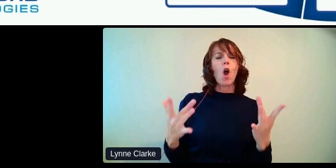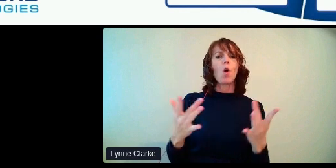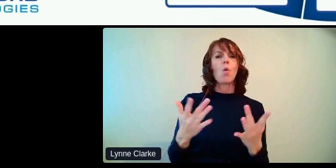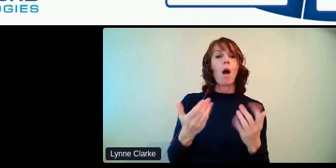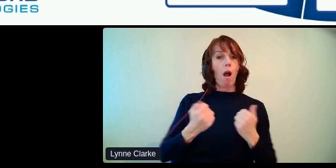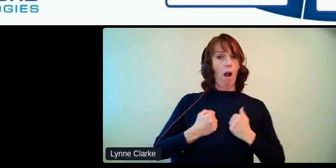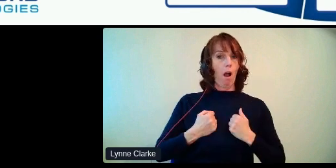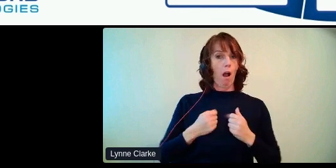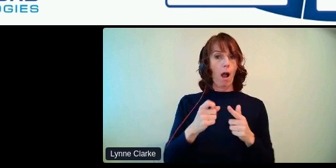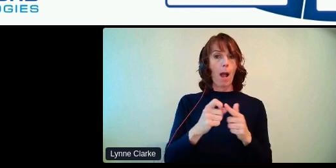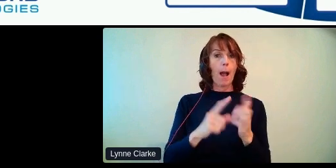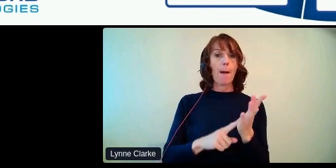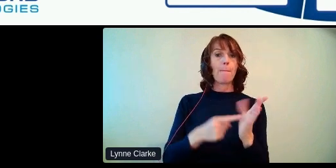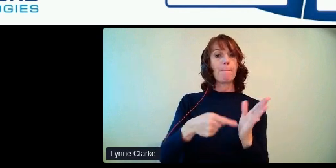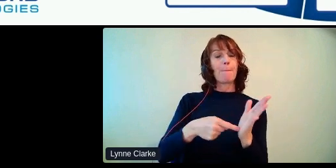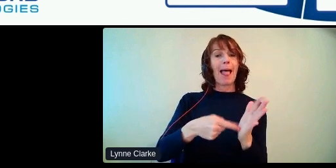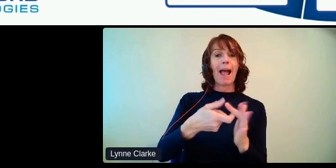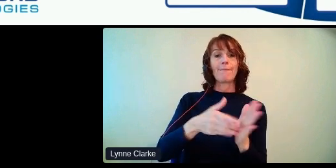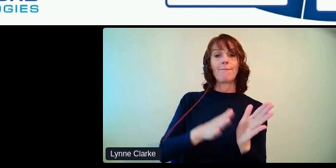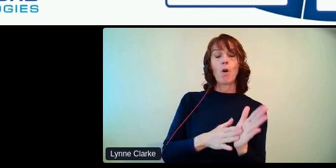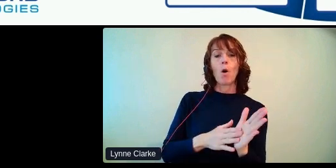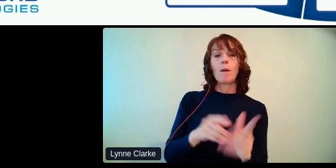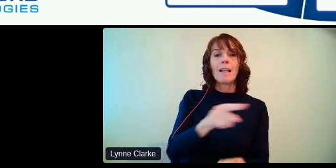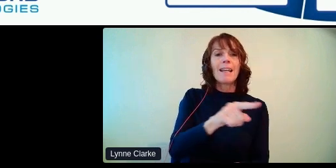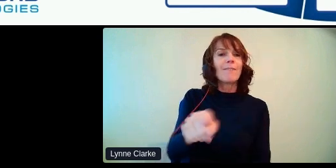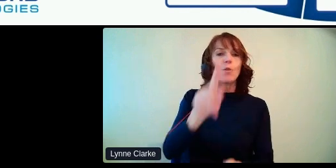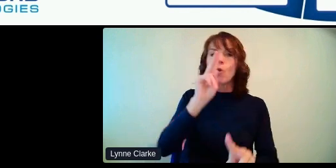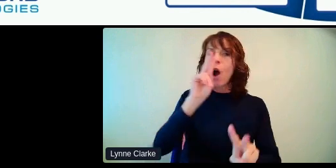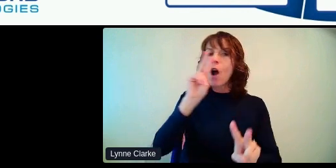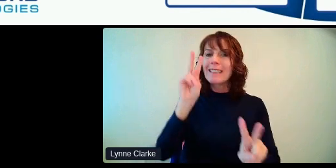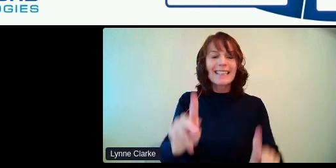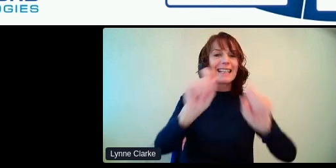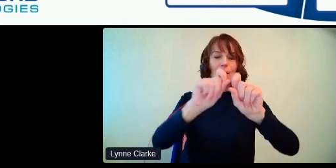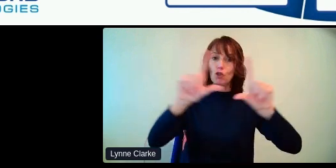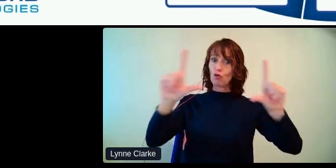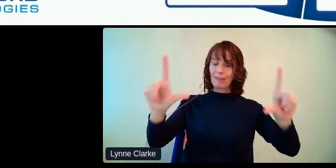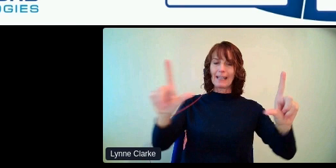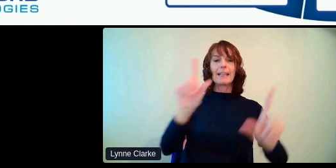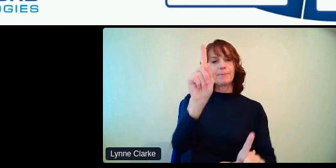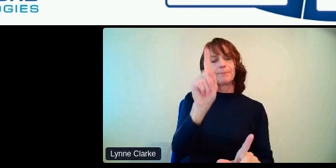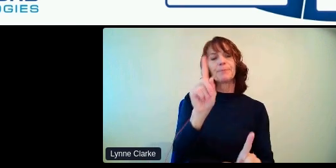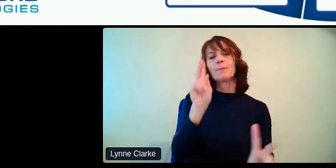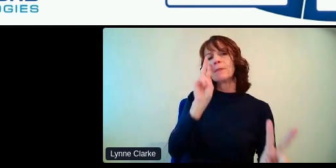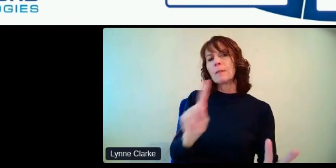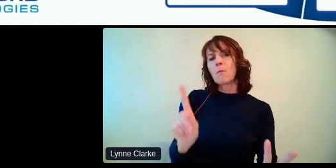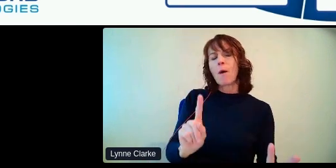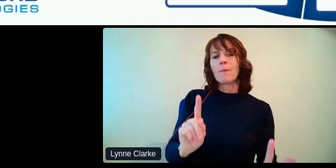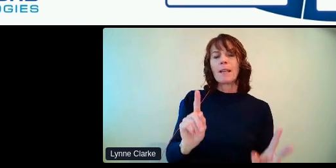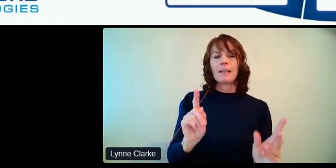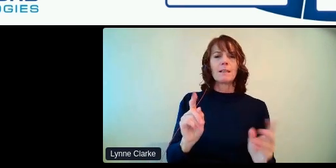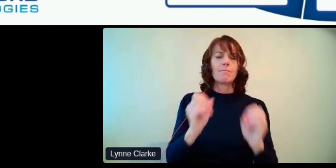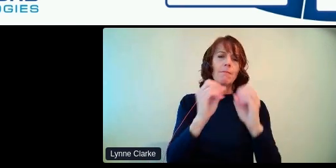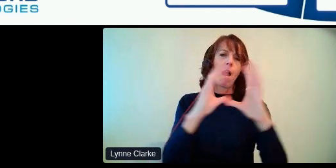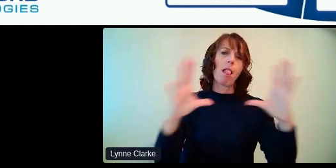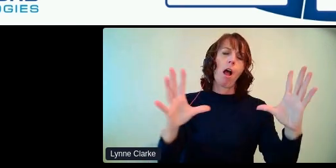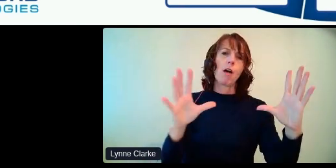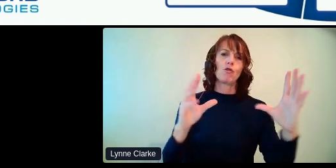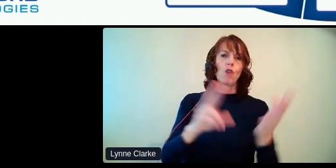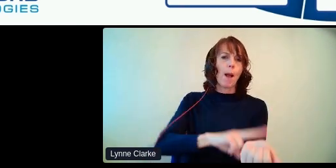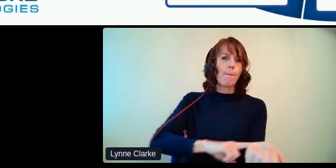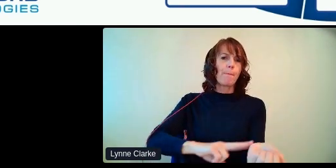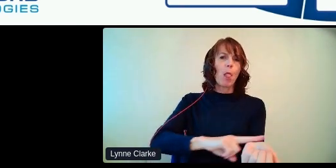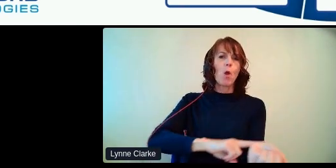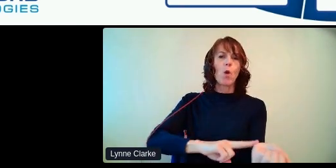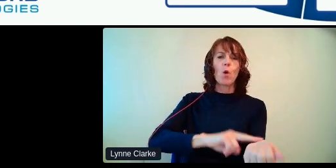platform. Now, anybody who cannot see the screen, essentially there's a large blue wheel on the screen